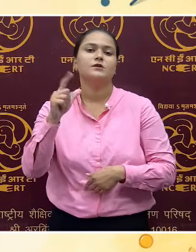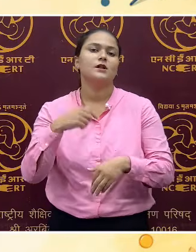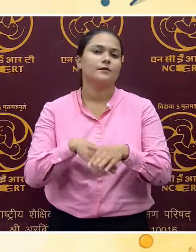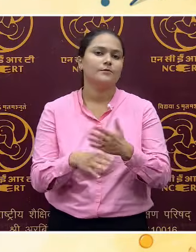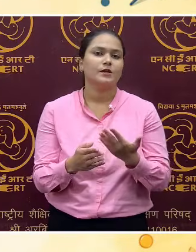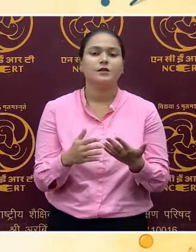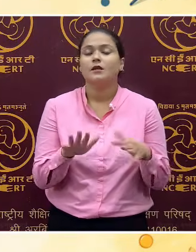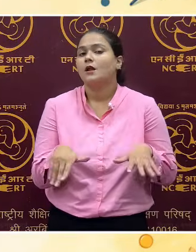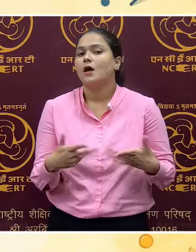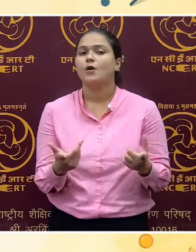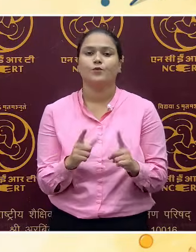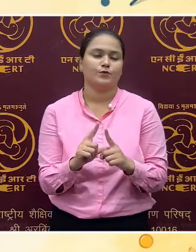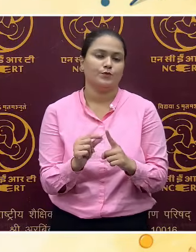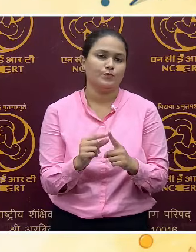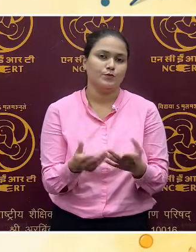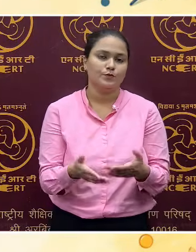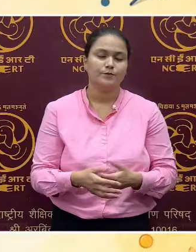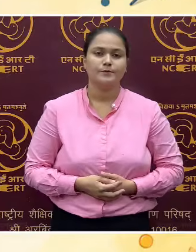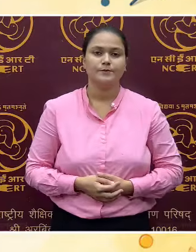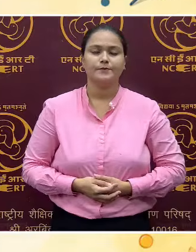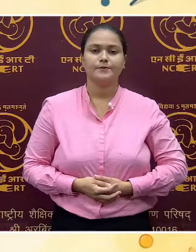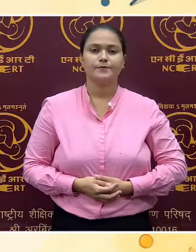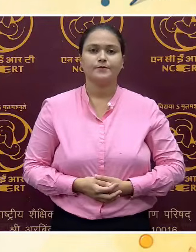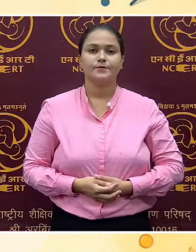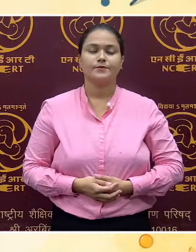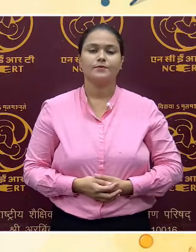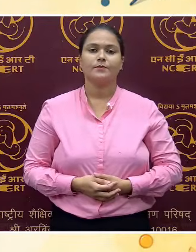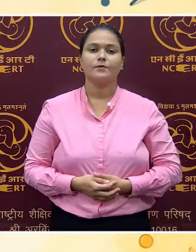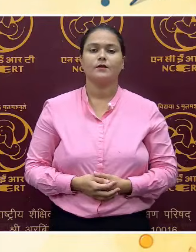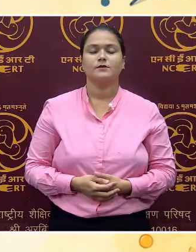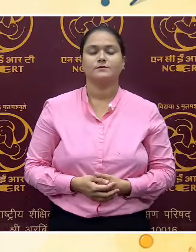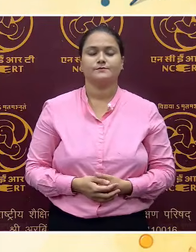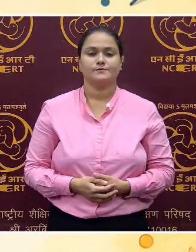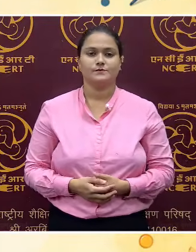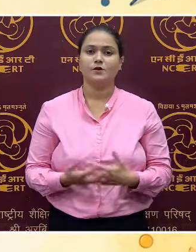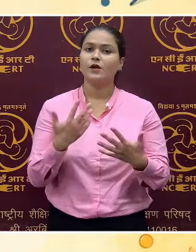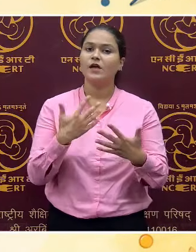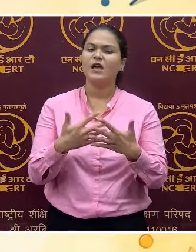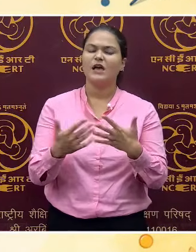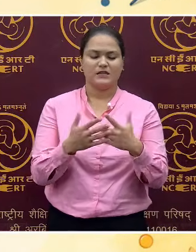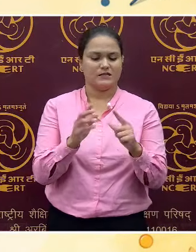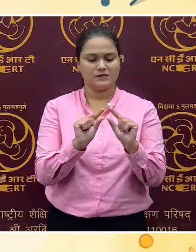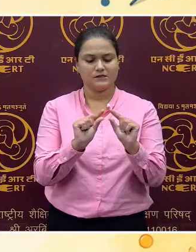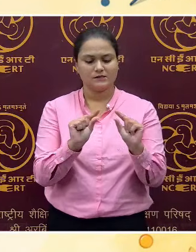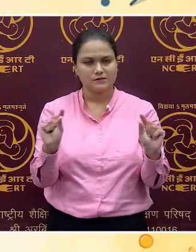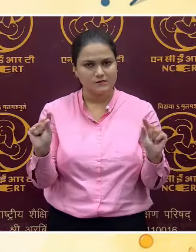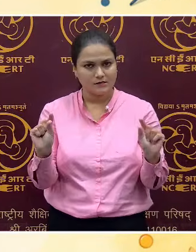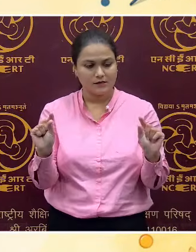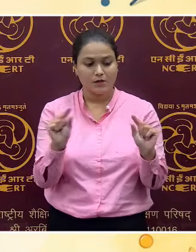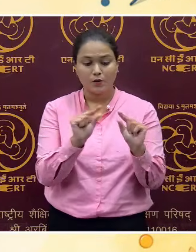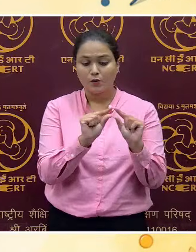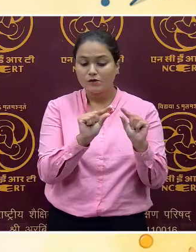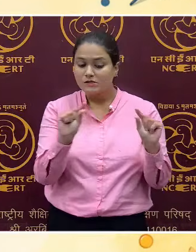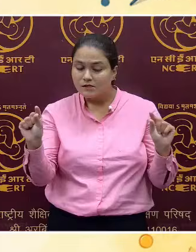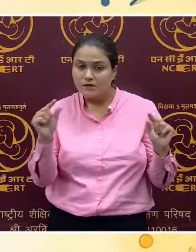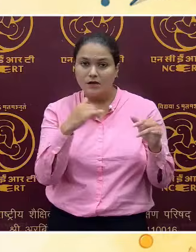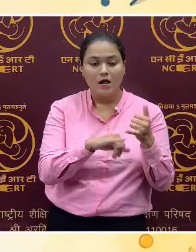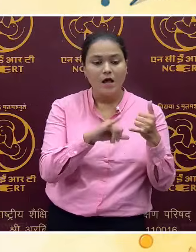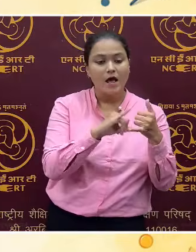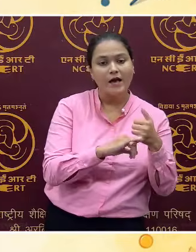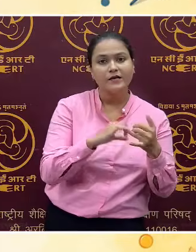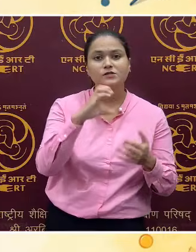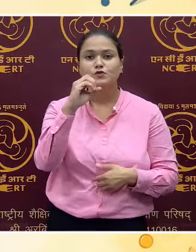Right. So any sentence has a subject, a verb and an object.